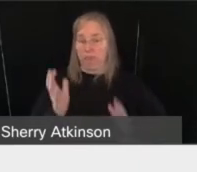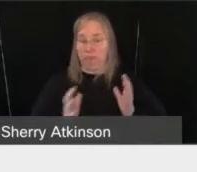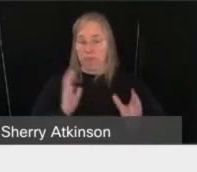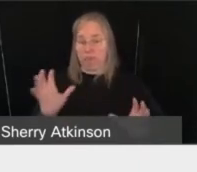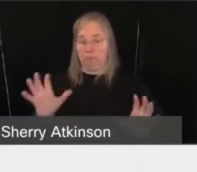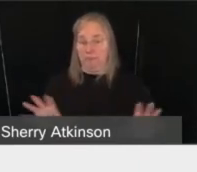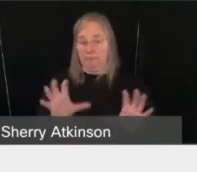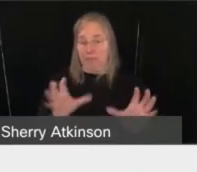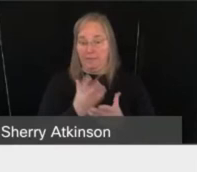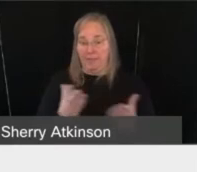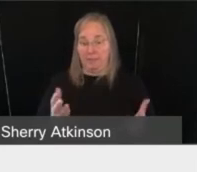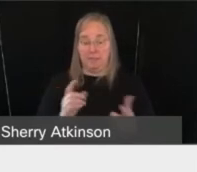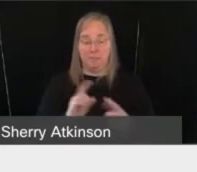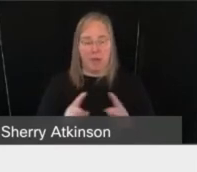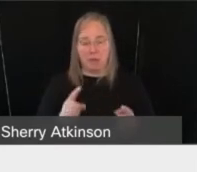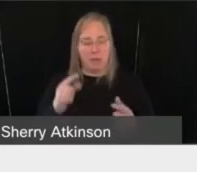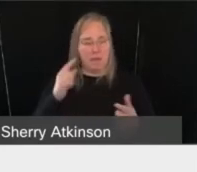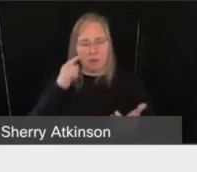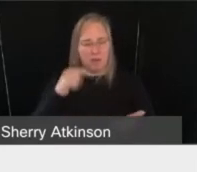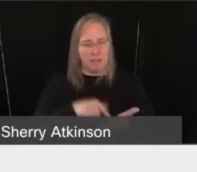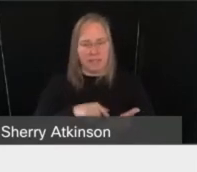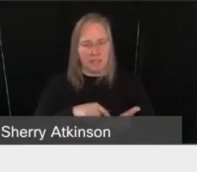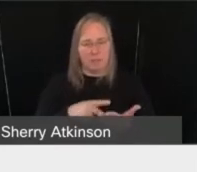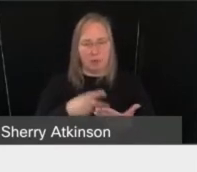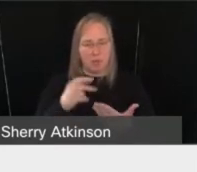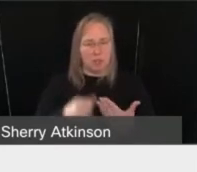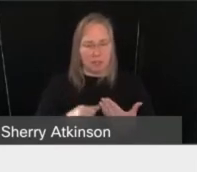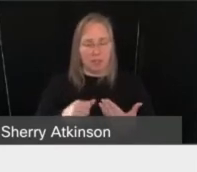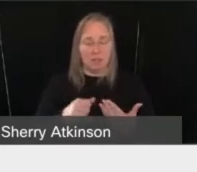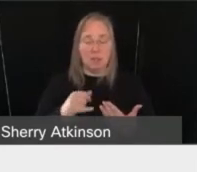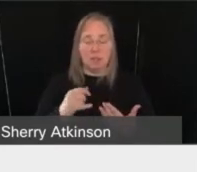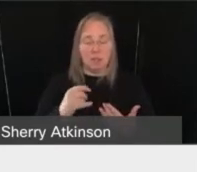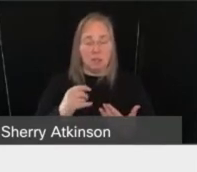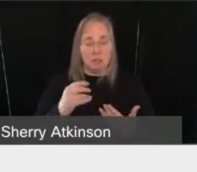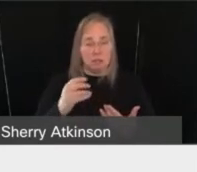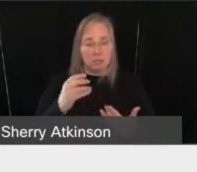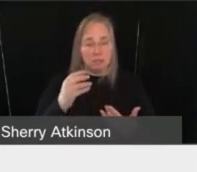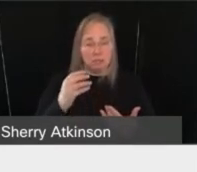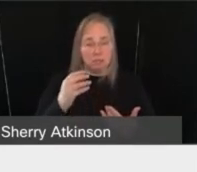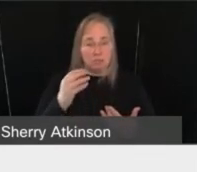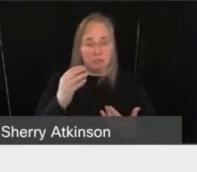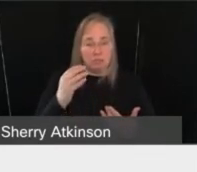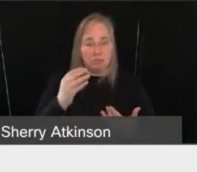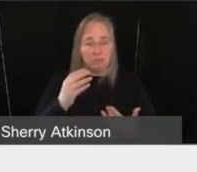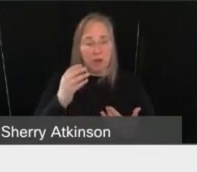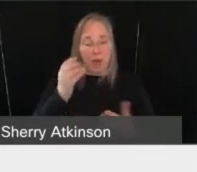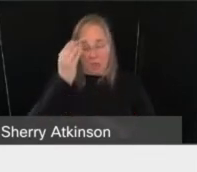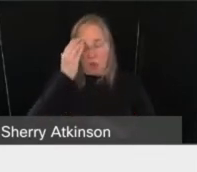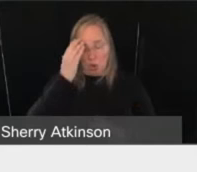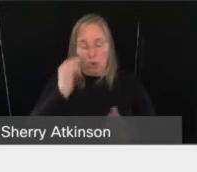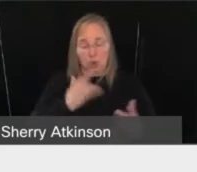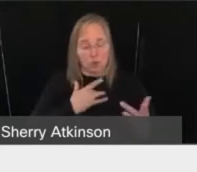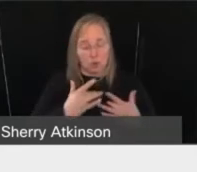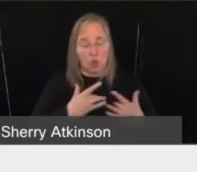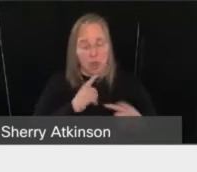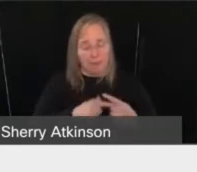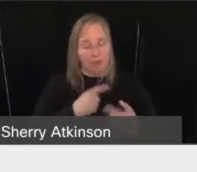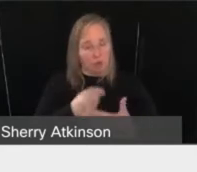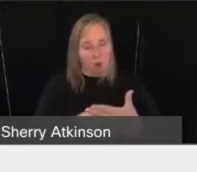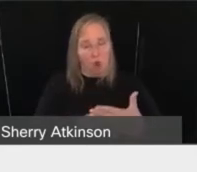project, being aware and concerned about the cost, a lot of that, there have been a lot